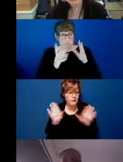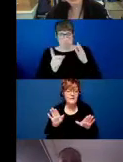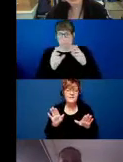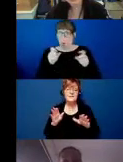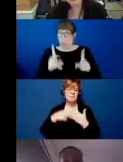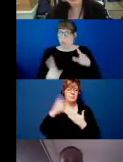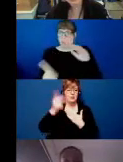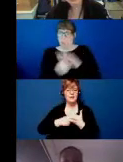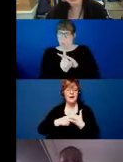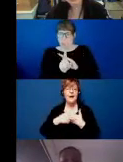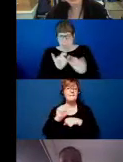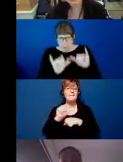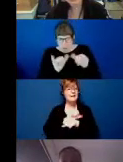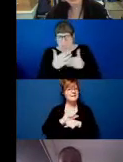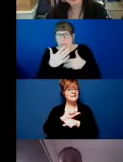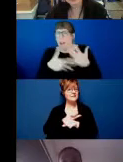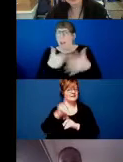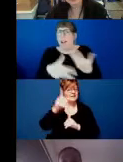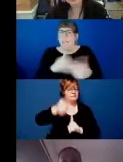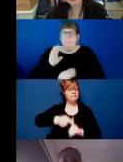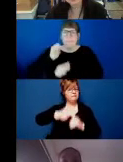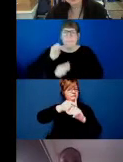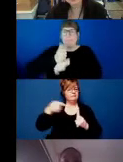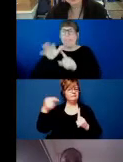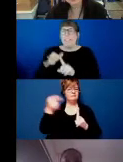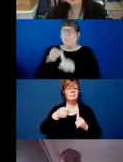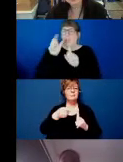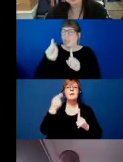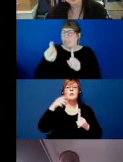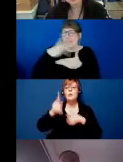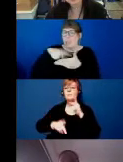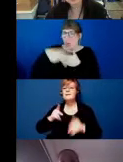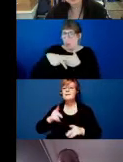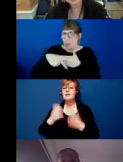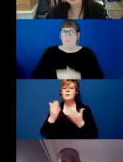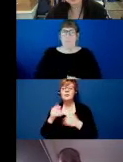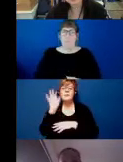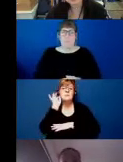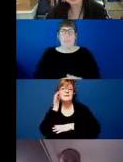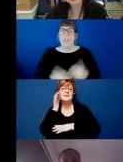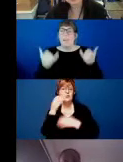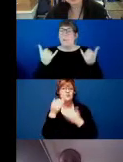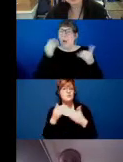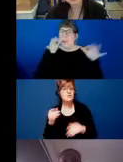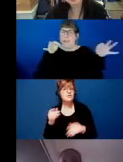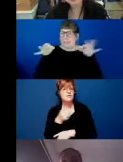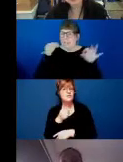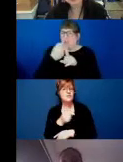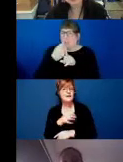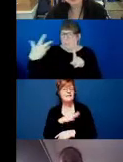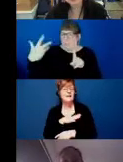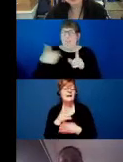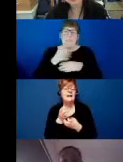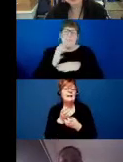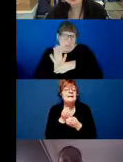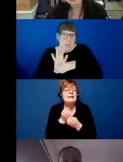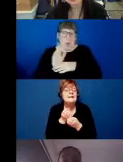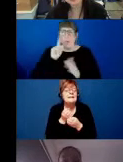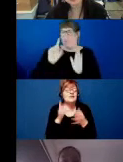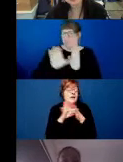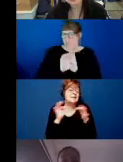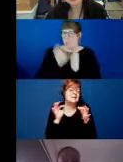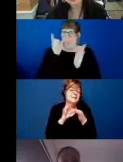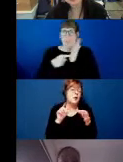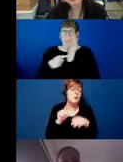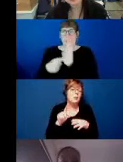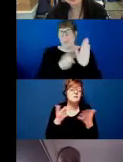a special needs program at our dance studio. So I'm just going to take a little bit of time now to explain that. I also have some videos and some photos that I'm very